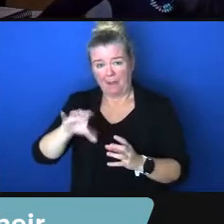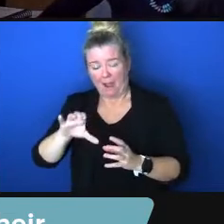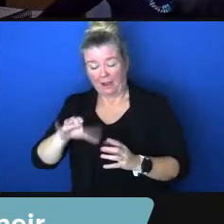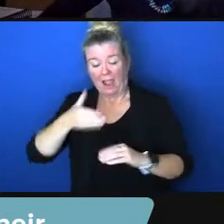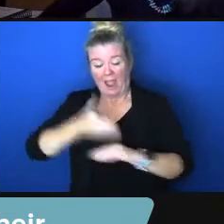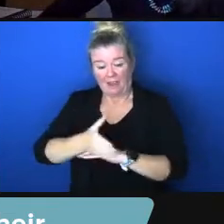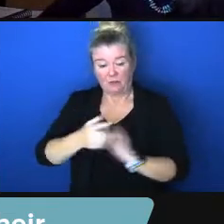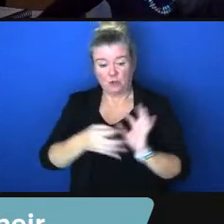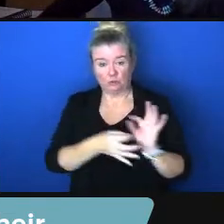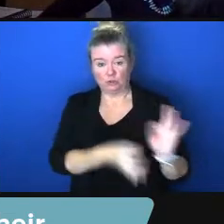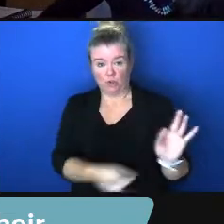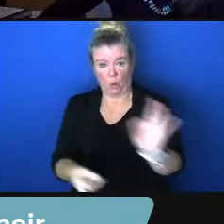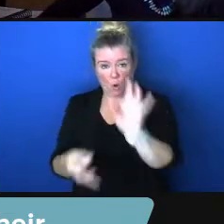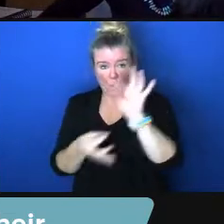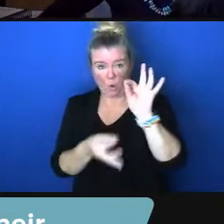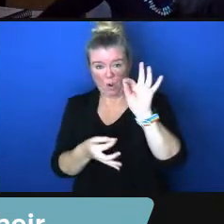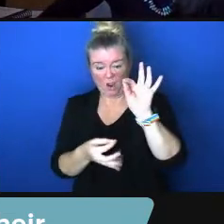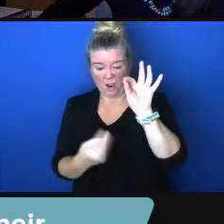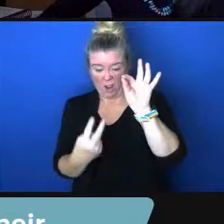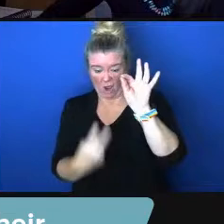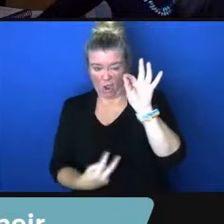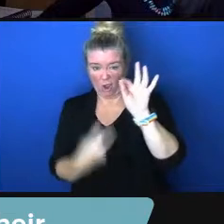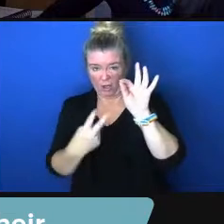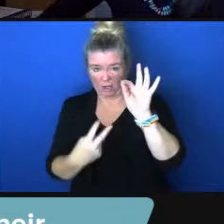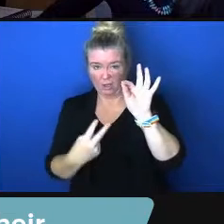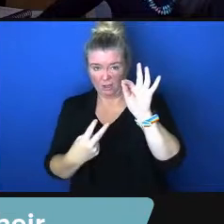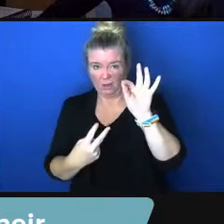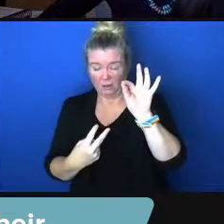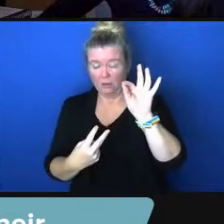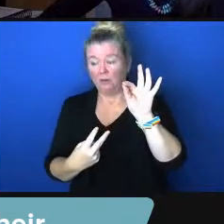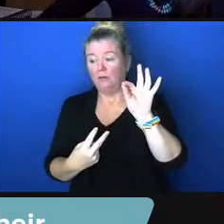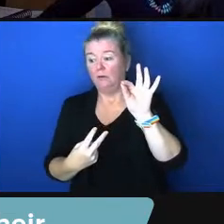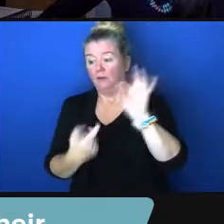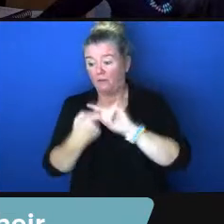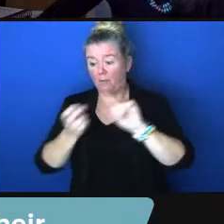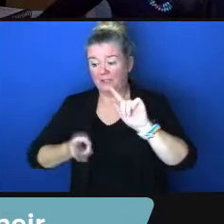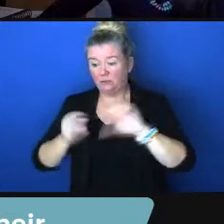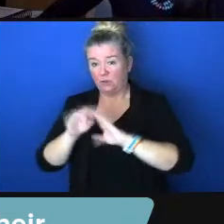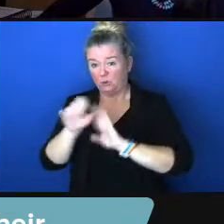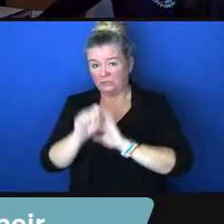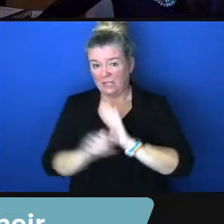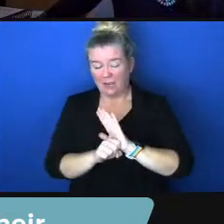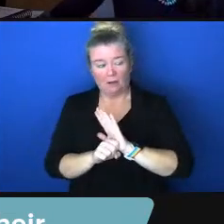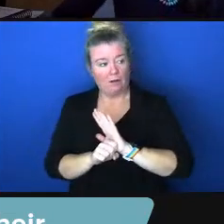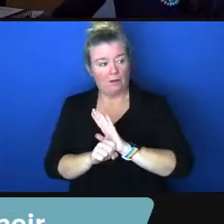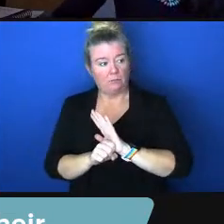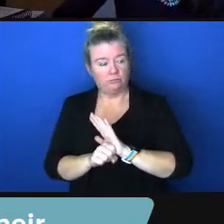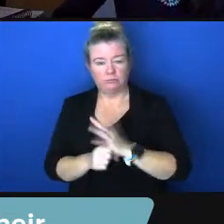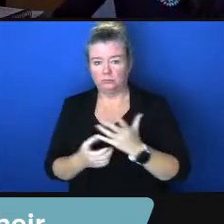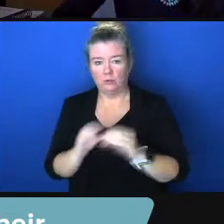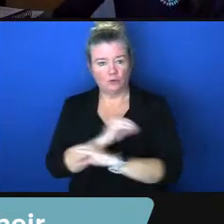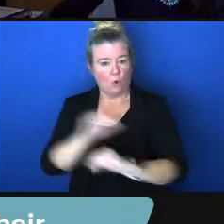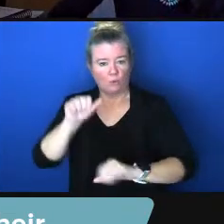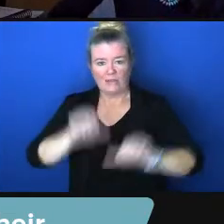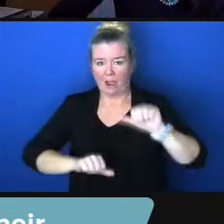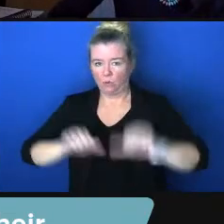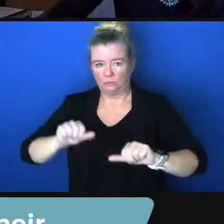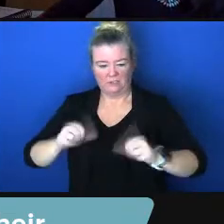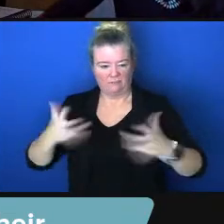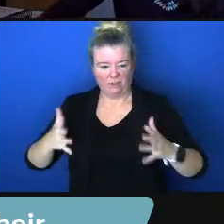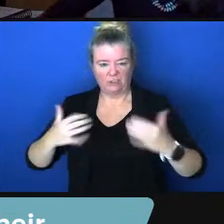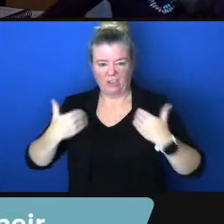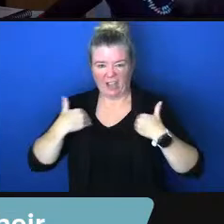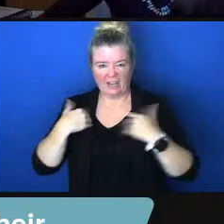out that history of policy decisions historically in your state, there was no question that there was an advantage